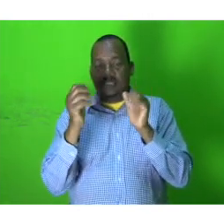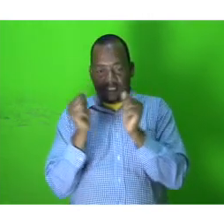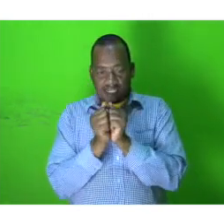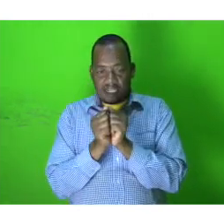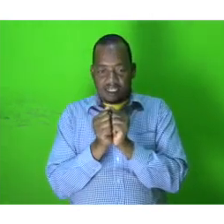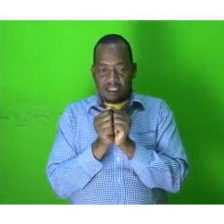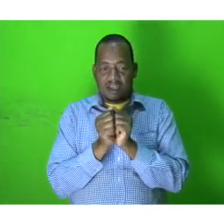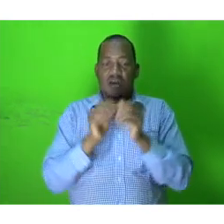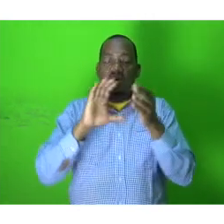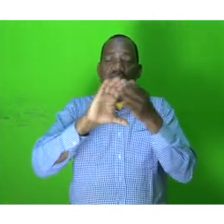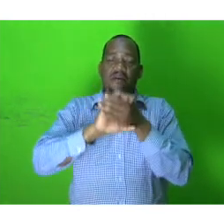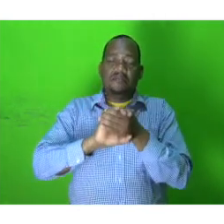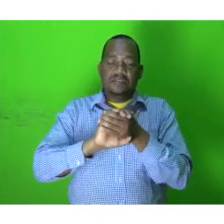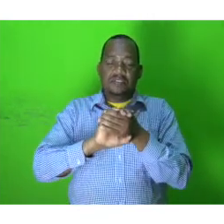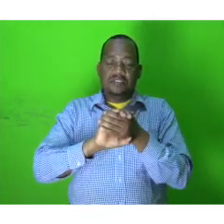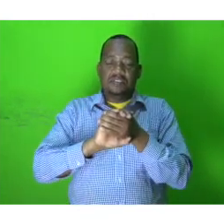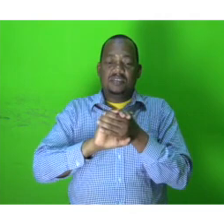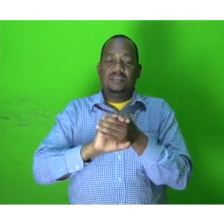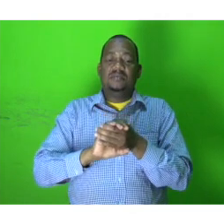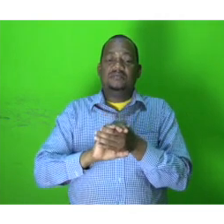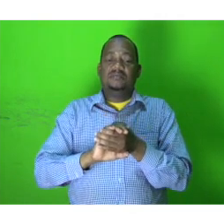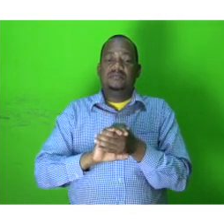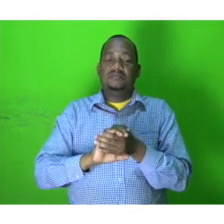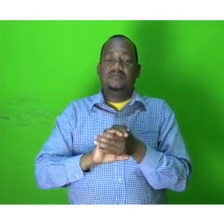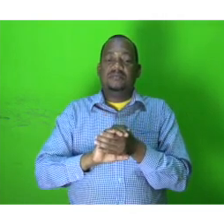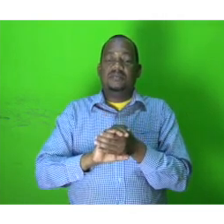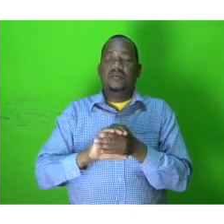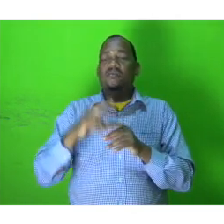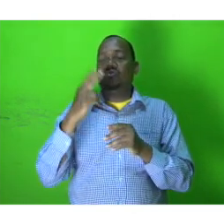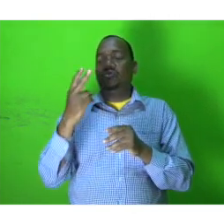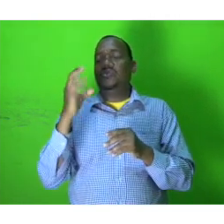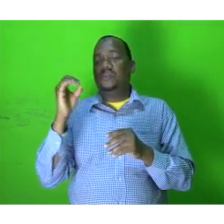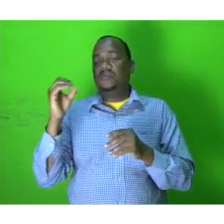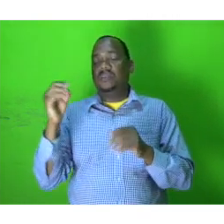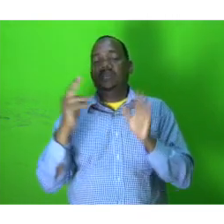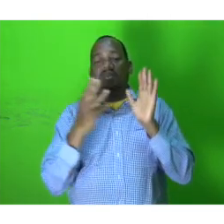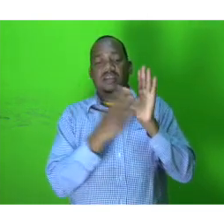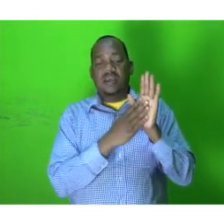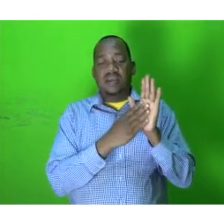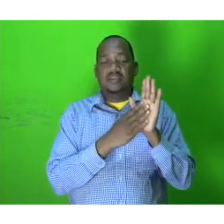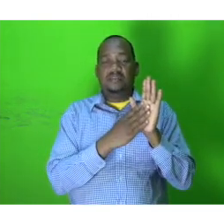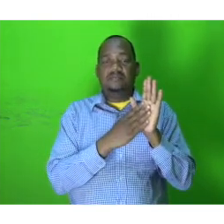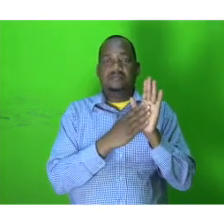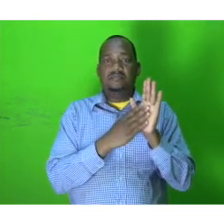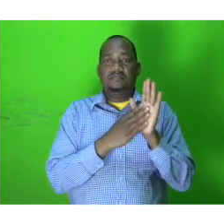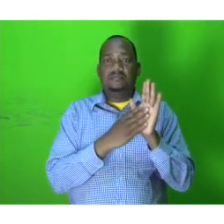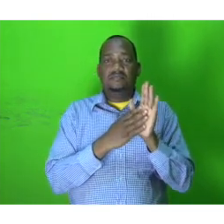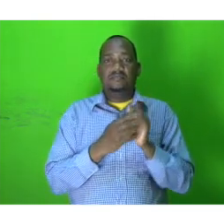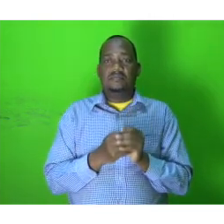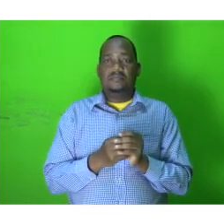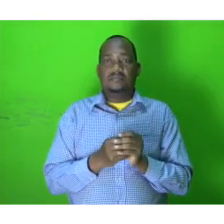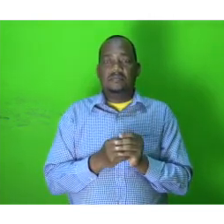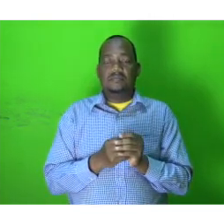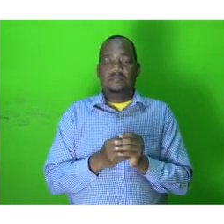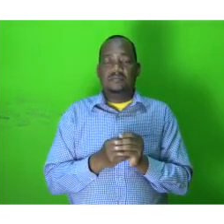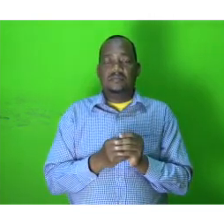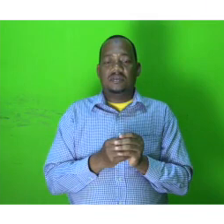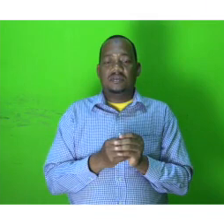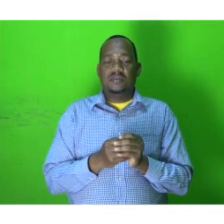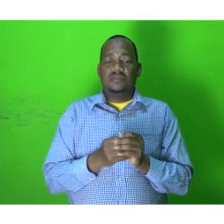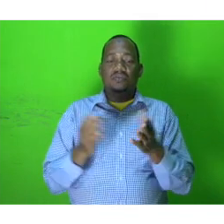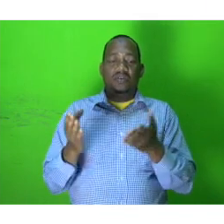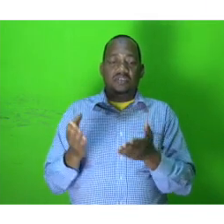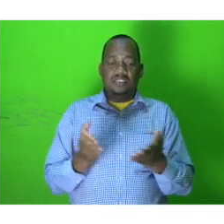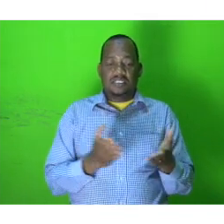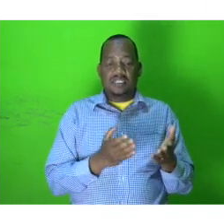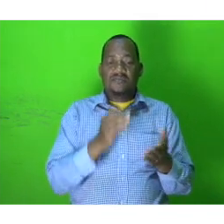but the bank collected the dividends on behalf of Kiula. Therefore, you said